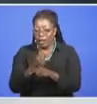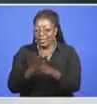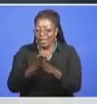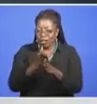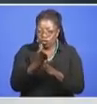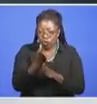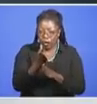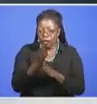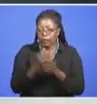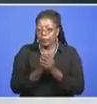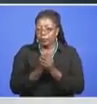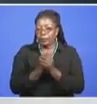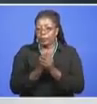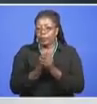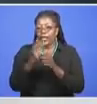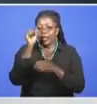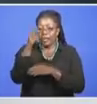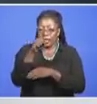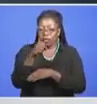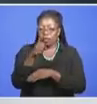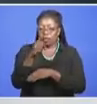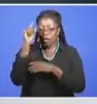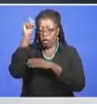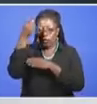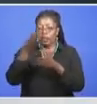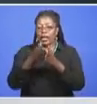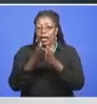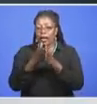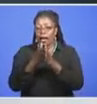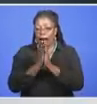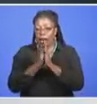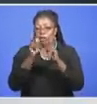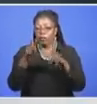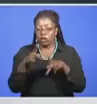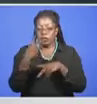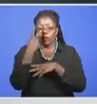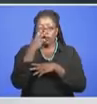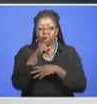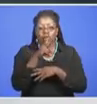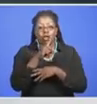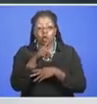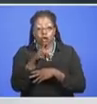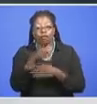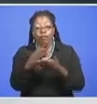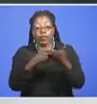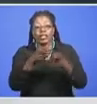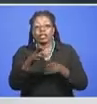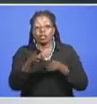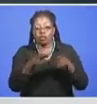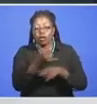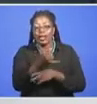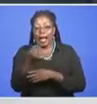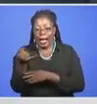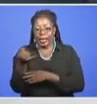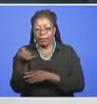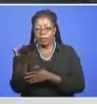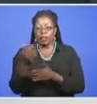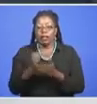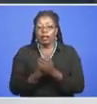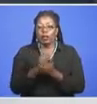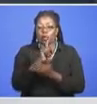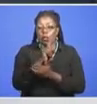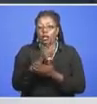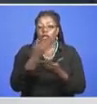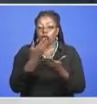has asked the Consumer Affairs Division to certainly become vigilant and go out for price-controlled items. But generally speaking, one of the good things about